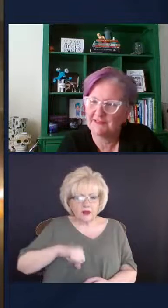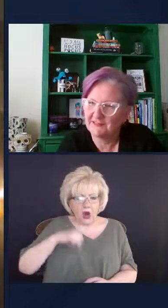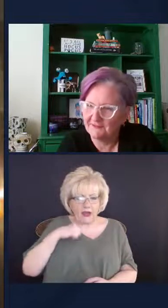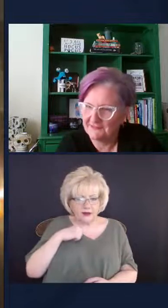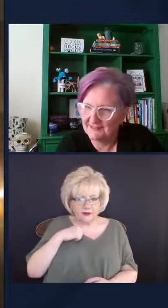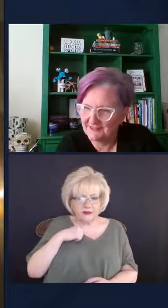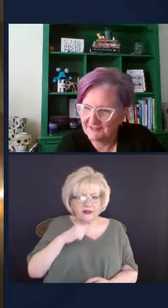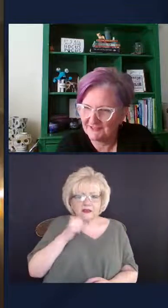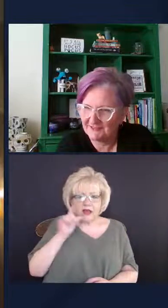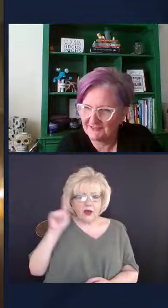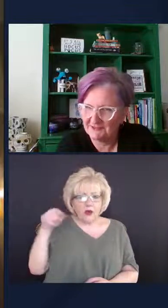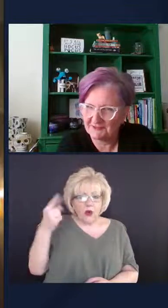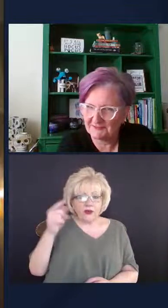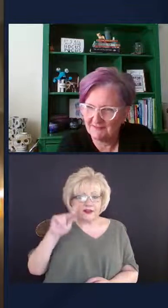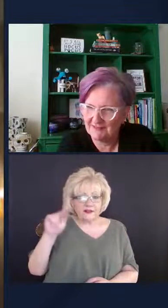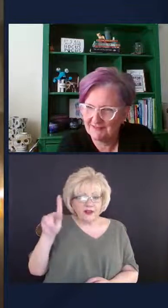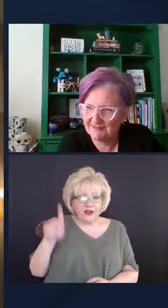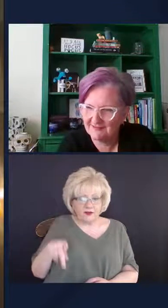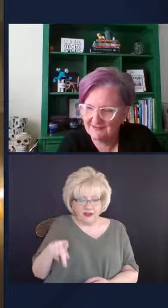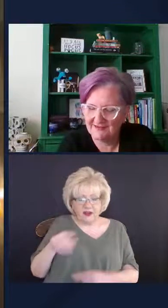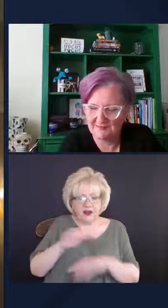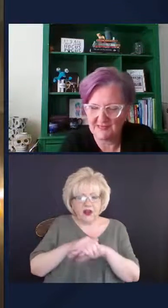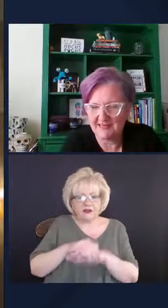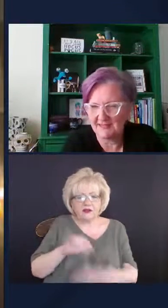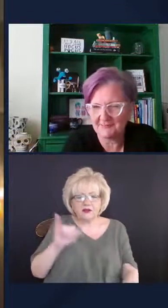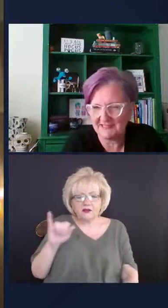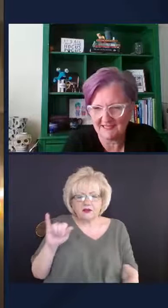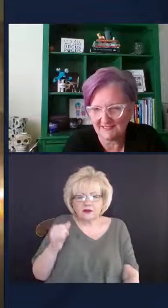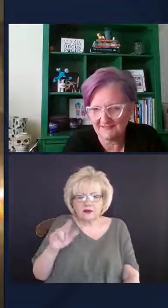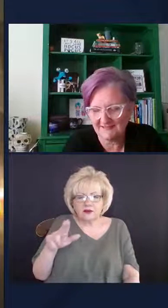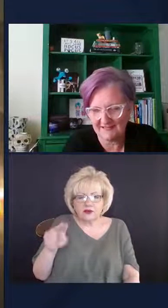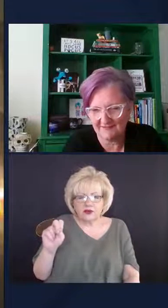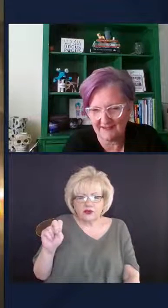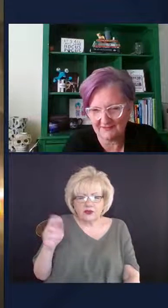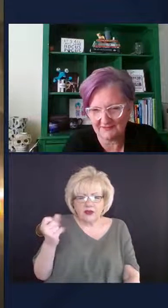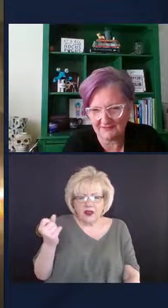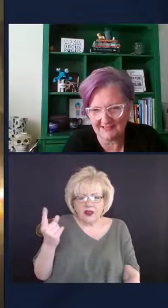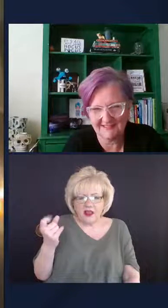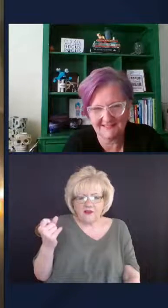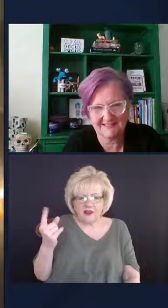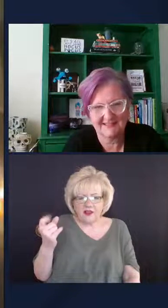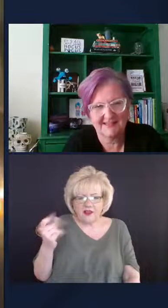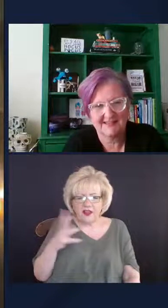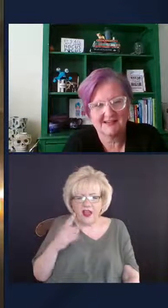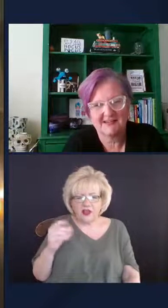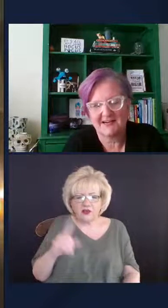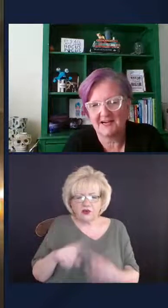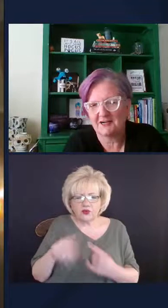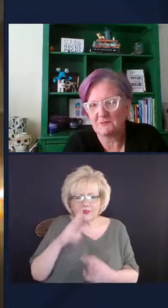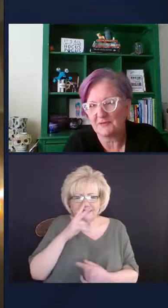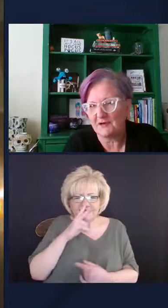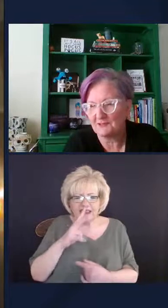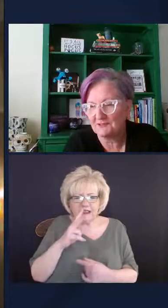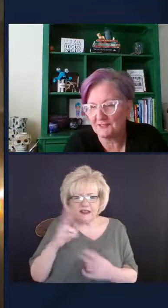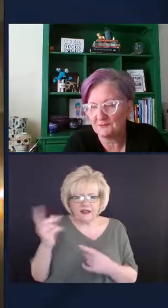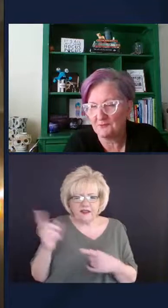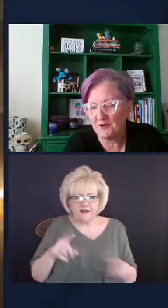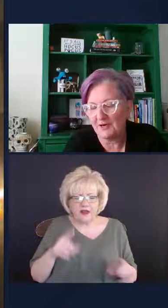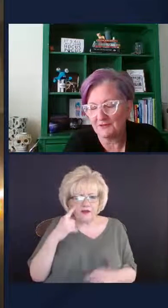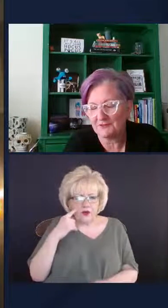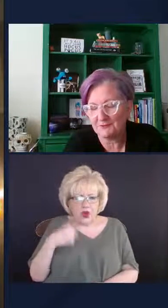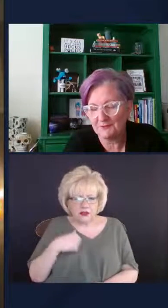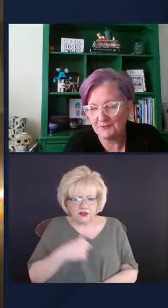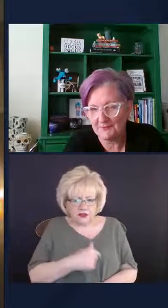only Philadelphia this year on June 11th, and emceeing the event for us, Mm-hmm. but